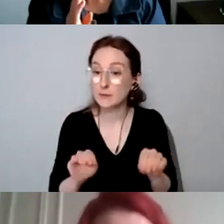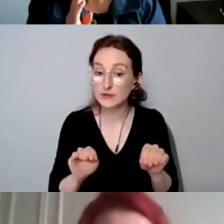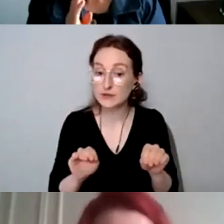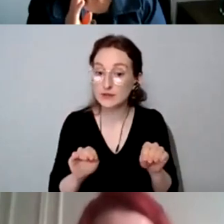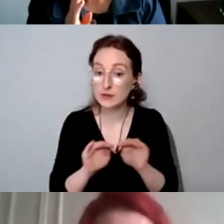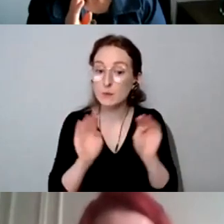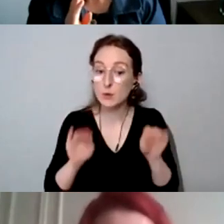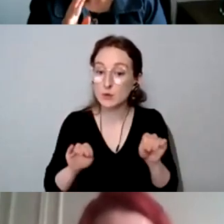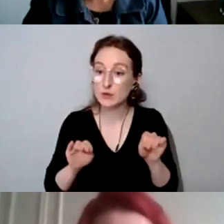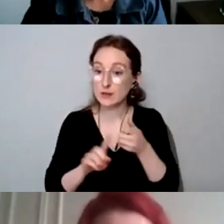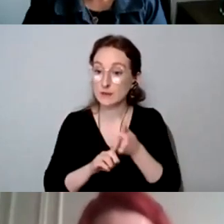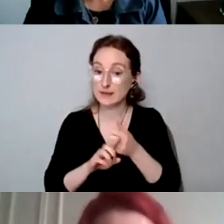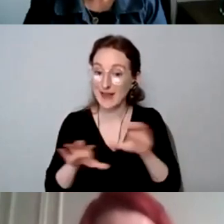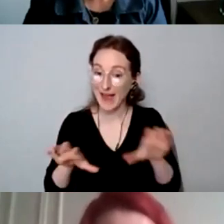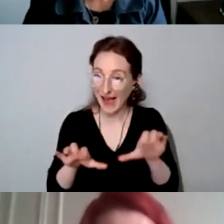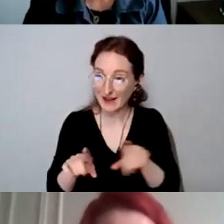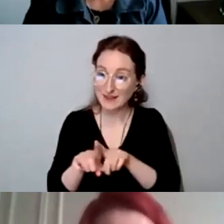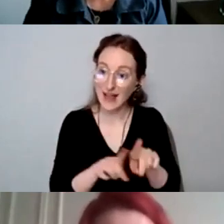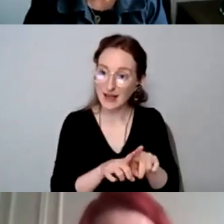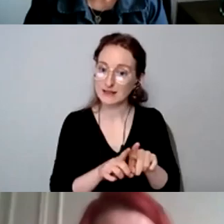acts as a real agent.